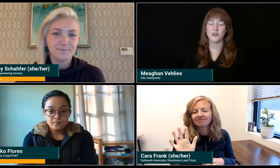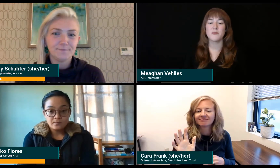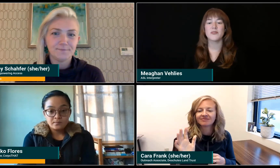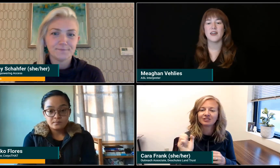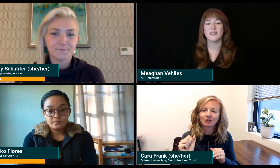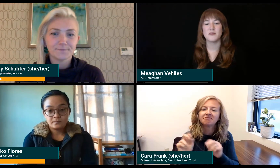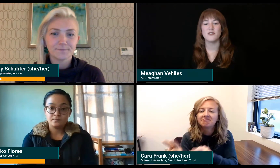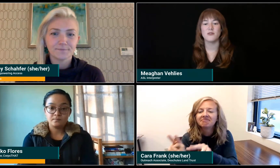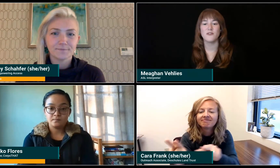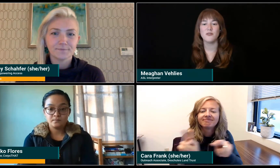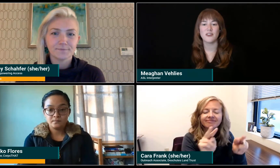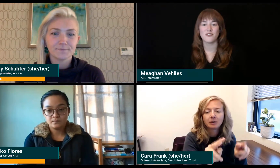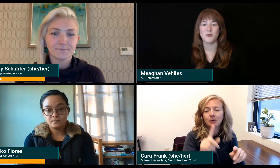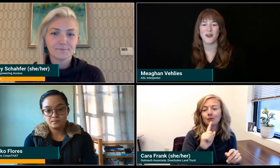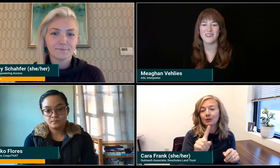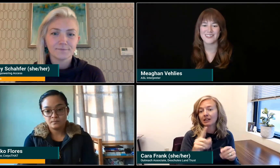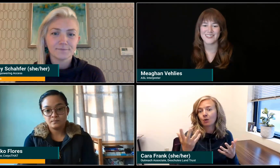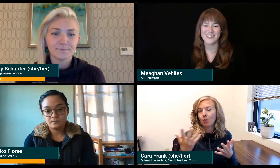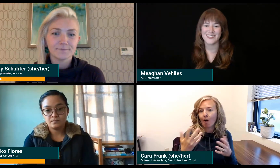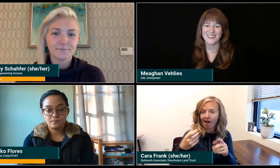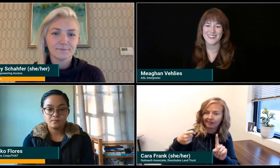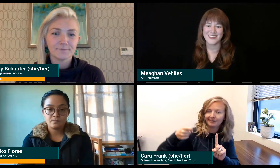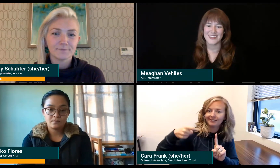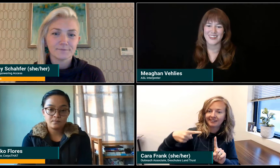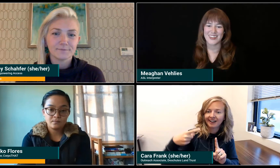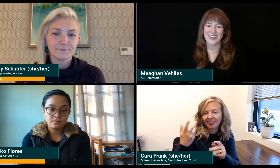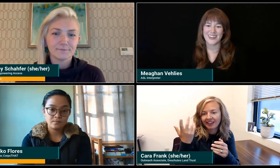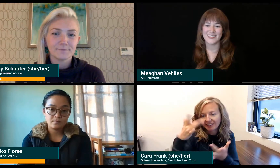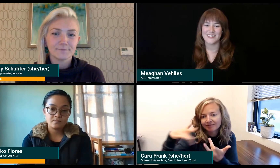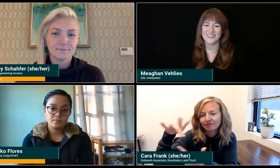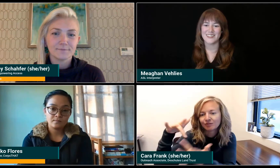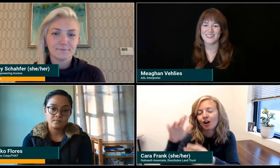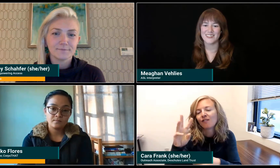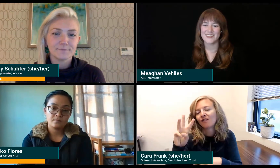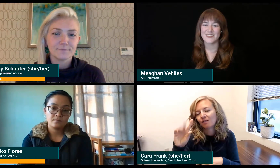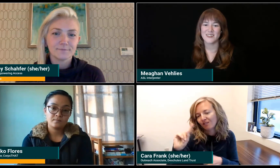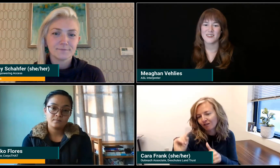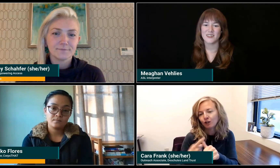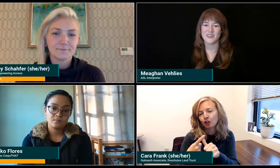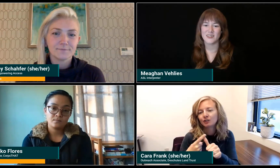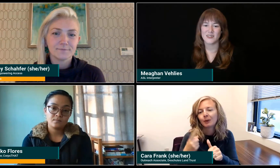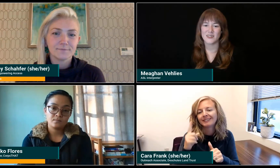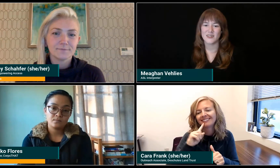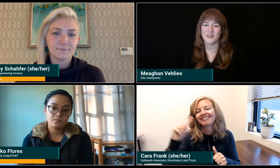a trip that led me to a few national parks. And